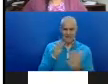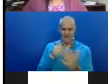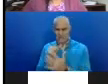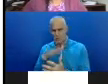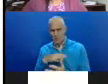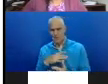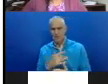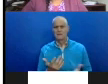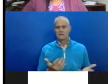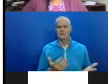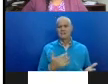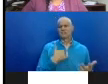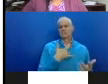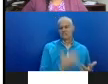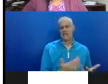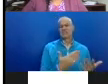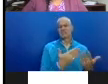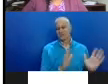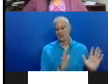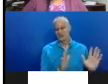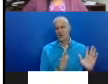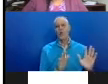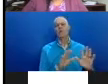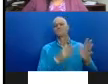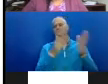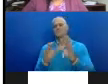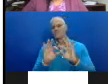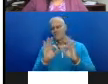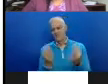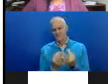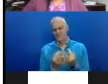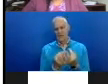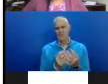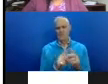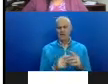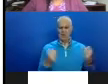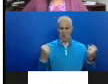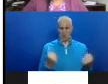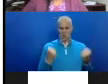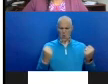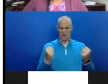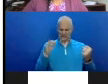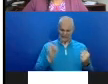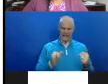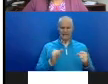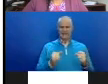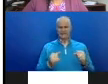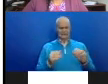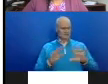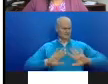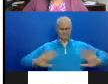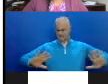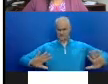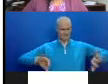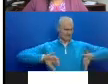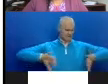and generally, and then that would translate into family violence. But when we were holding on to that sociological analysis so